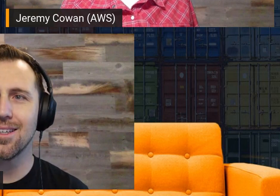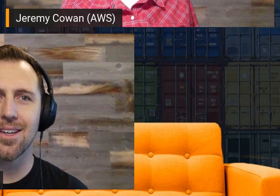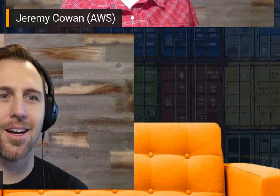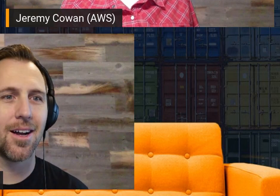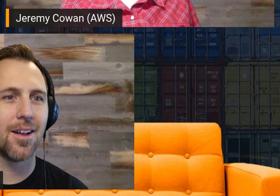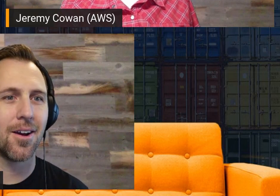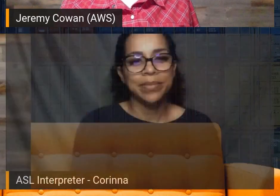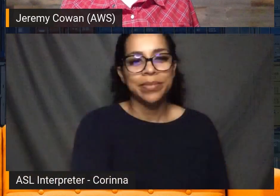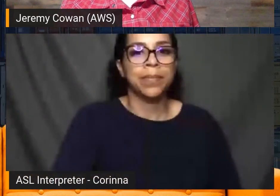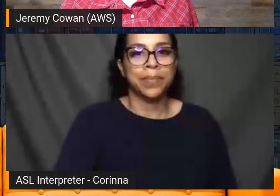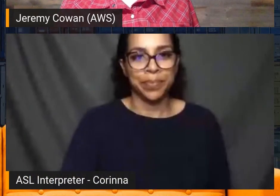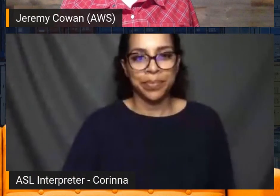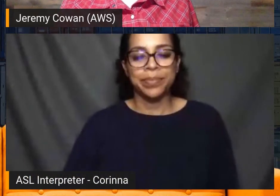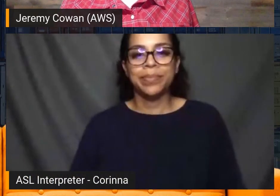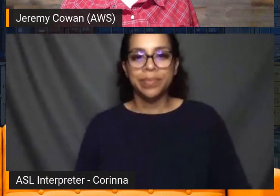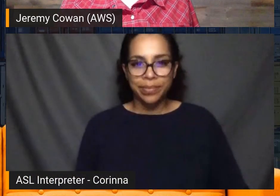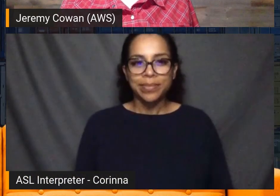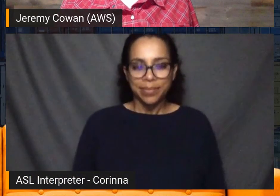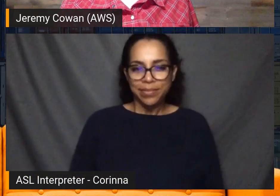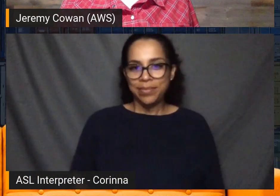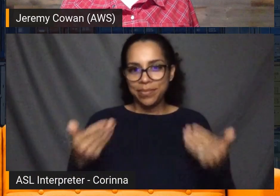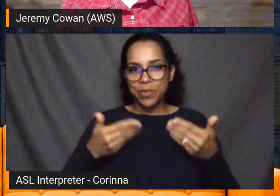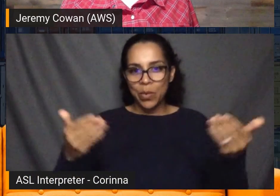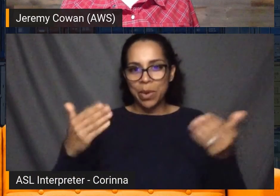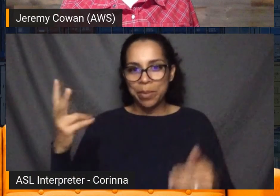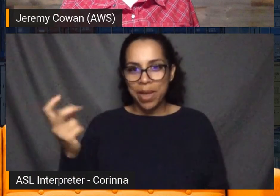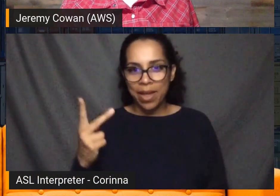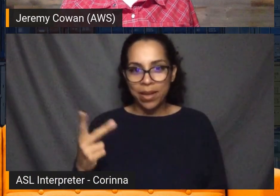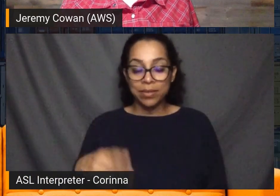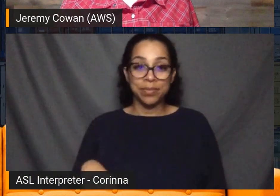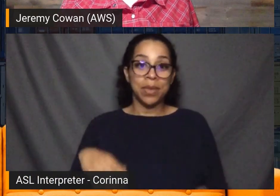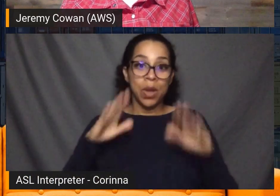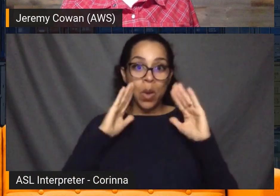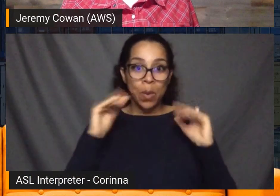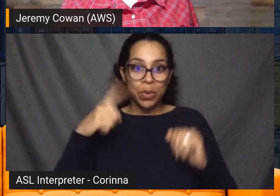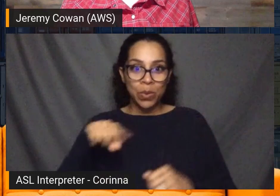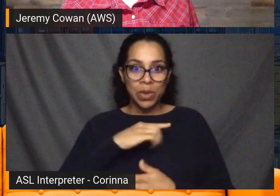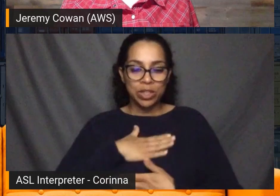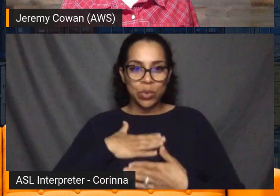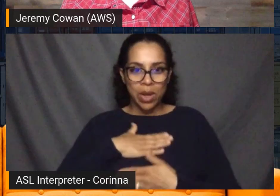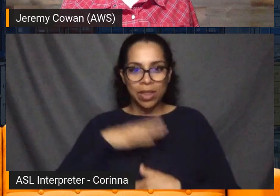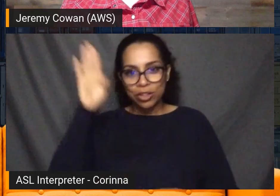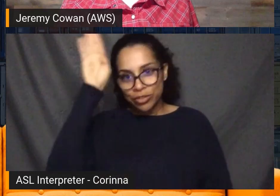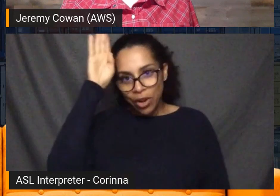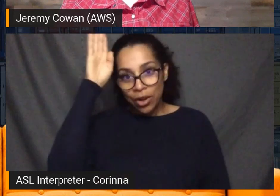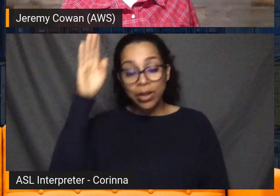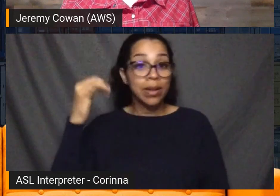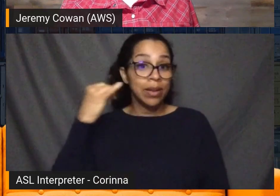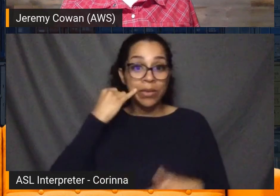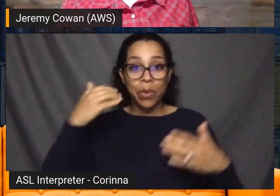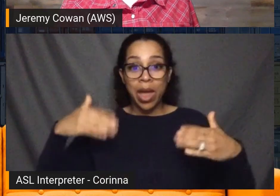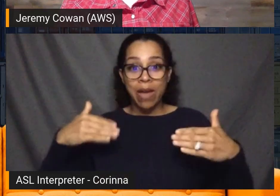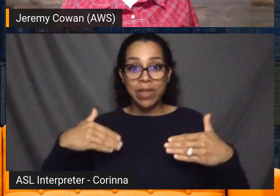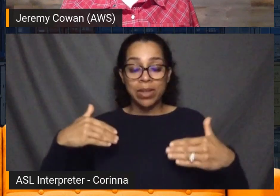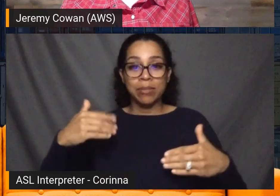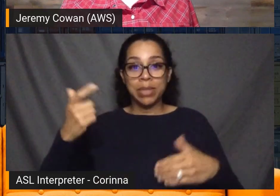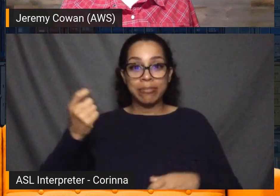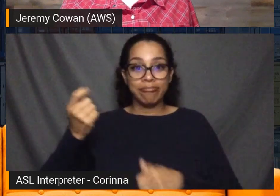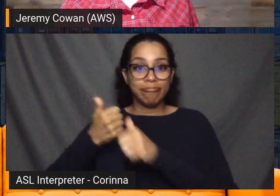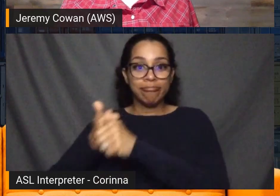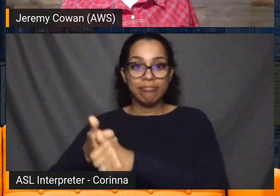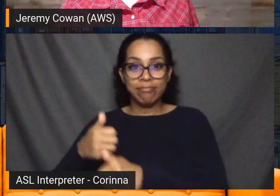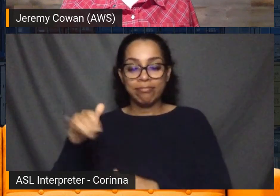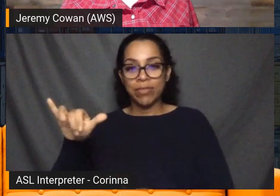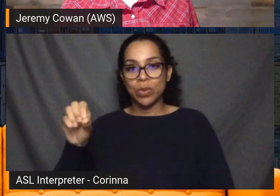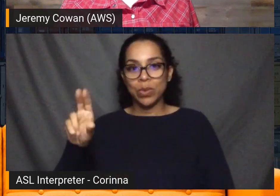Welcome back. I hope you enjoy those shorts. If you haven't been subscribed on YouTube, I've been posting them as YouTube